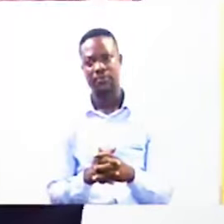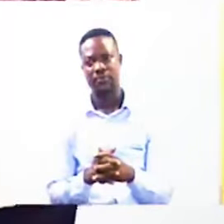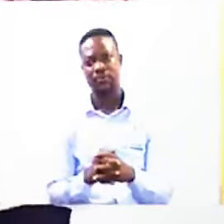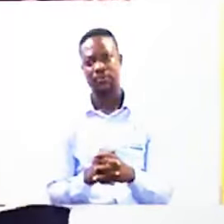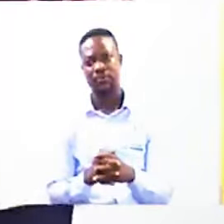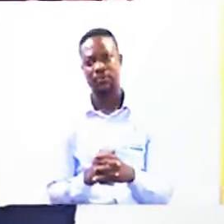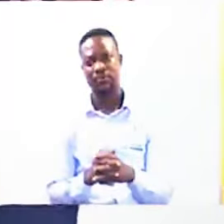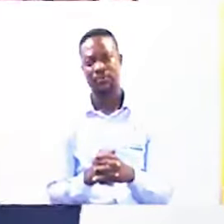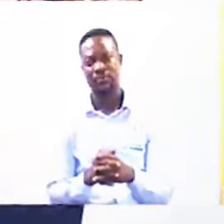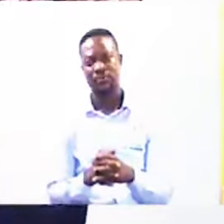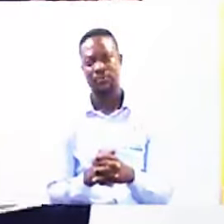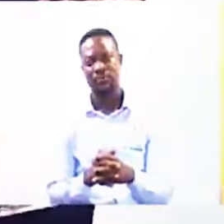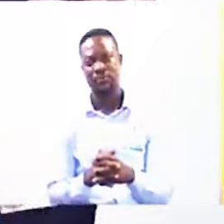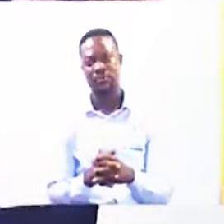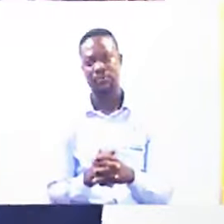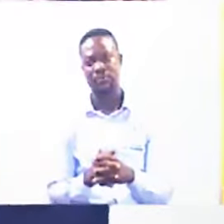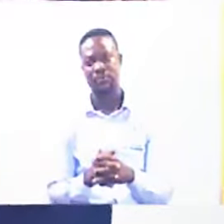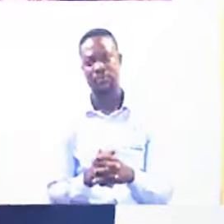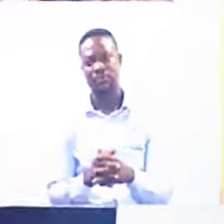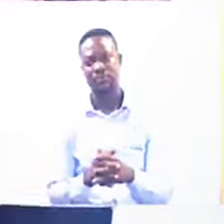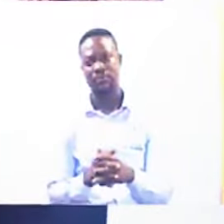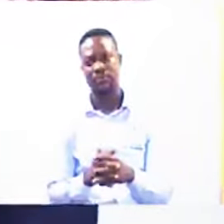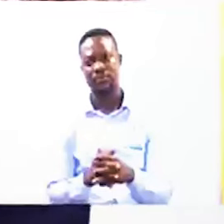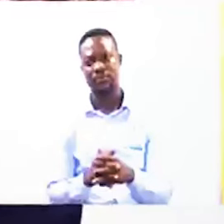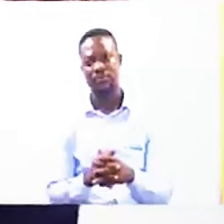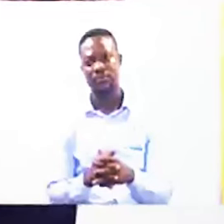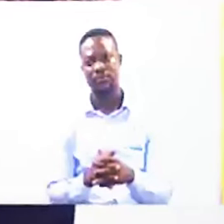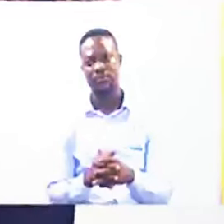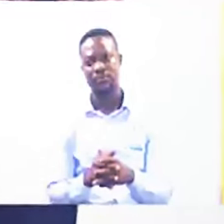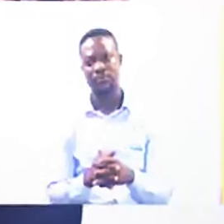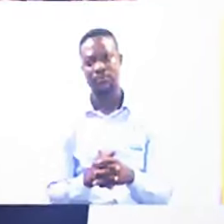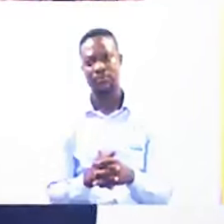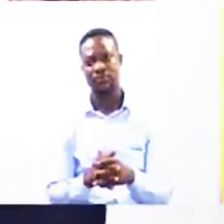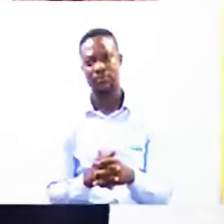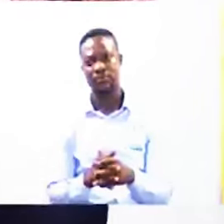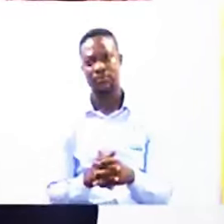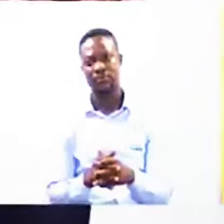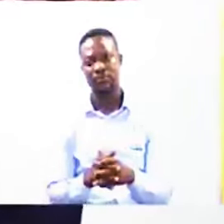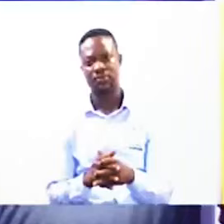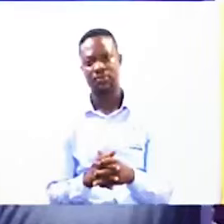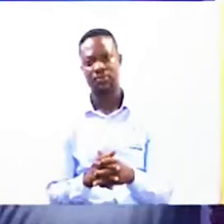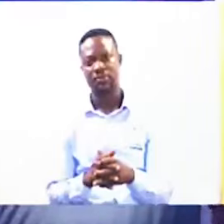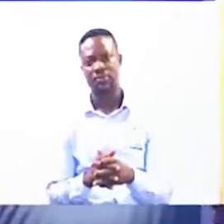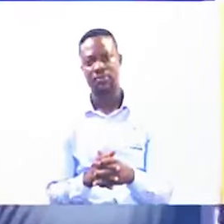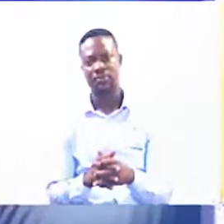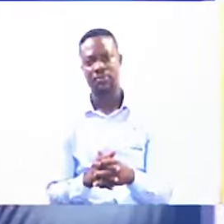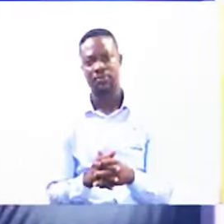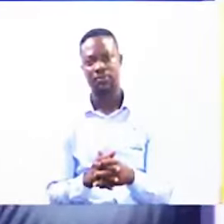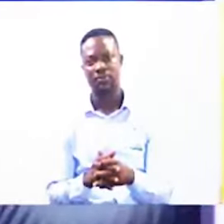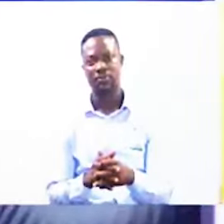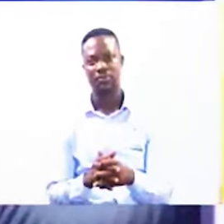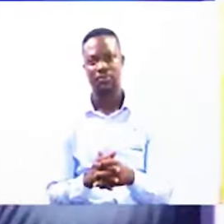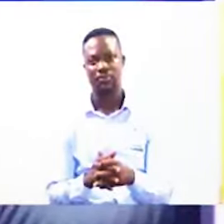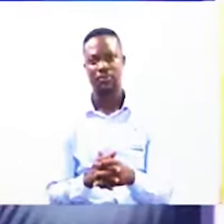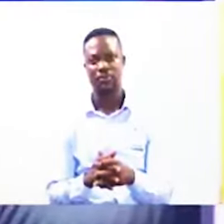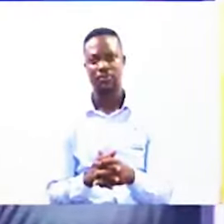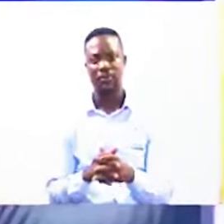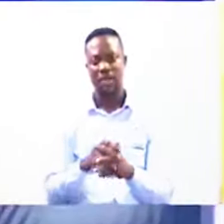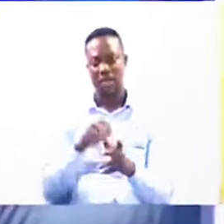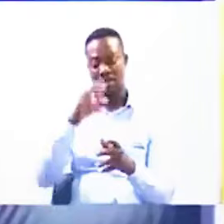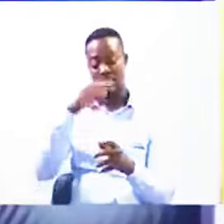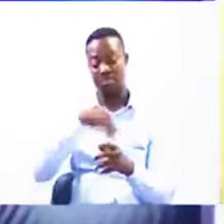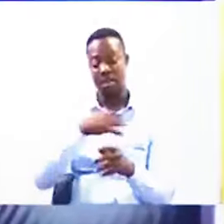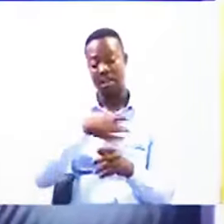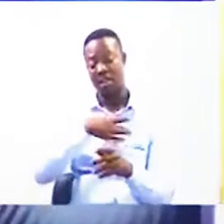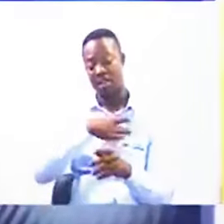ya e bri odi be firi ho no bedu ene na quadrum rica ko na listen. I like Jezebel for one